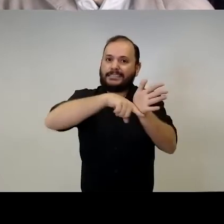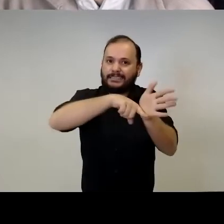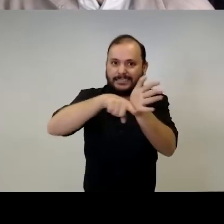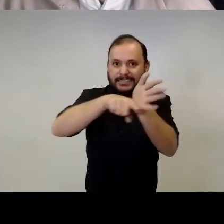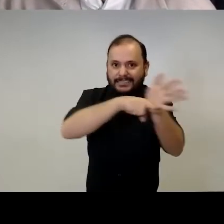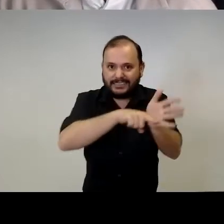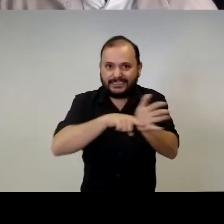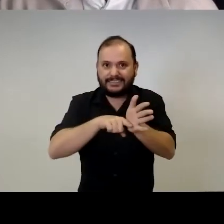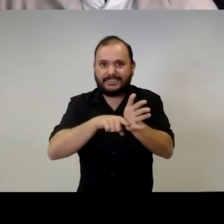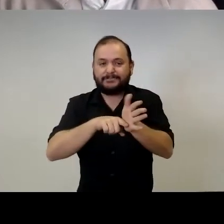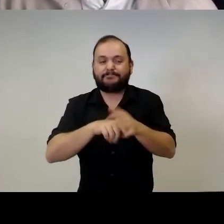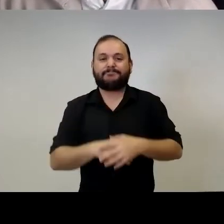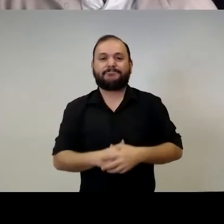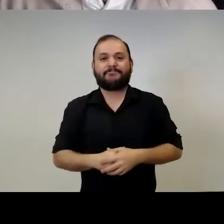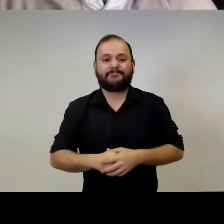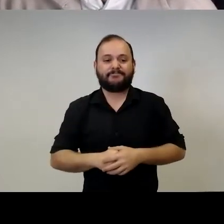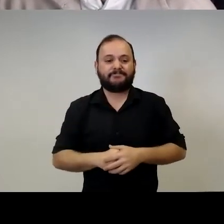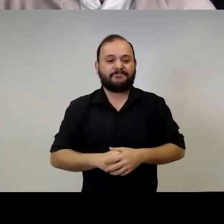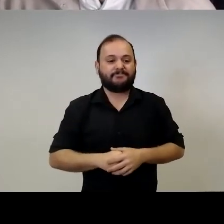at that,